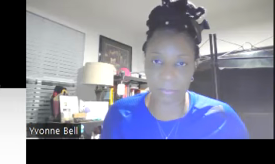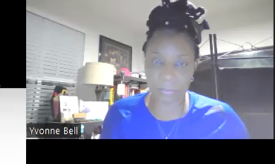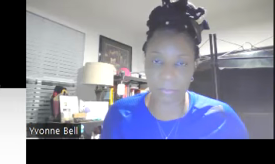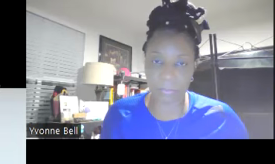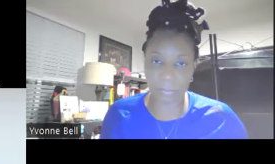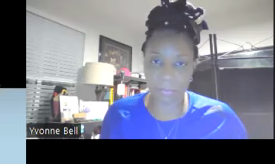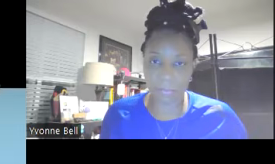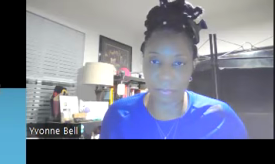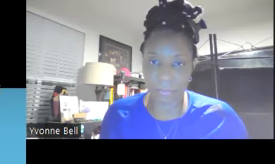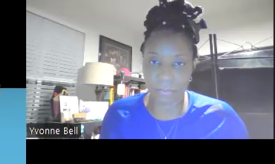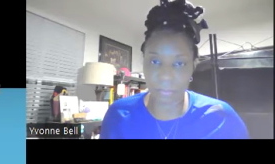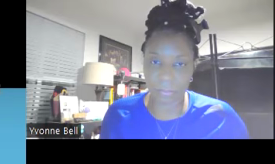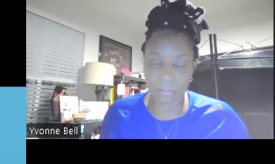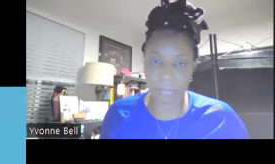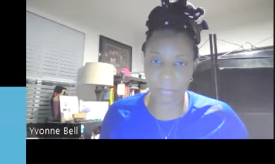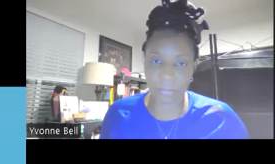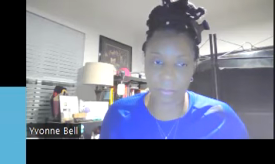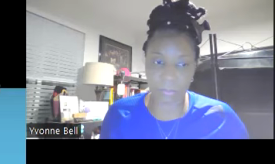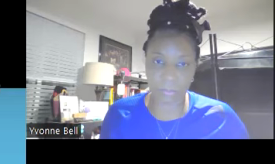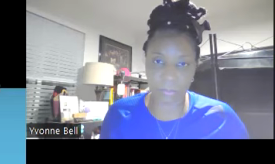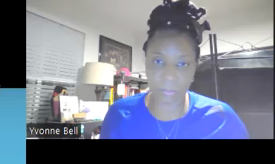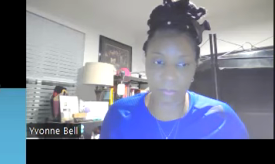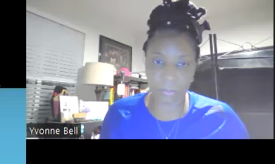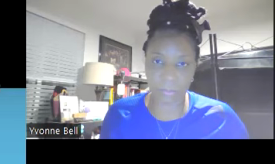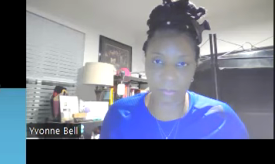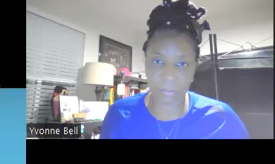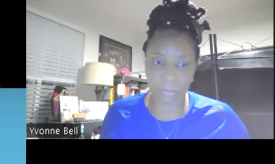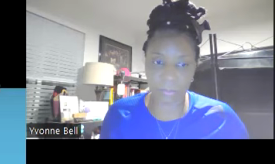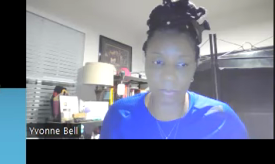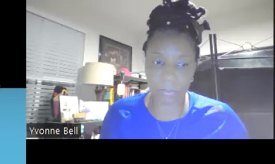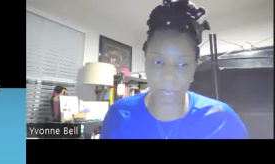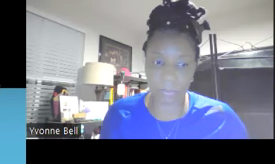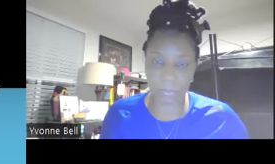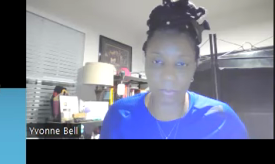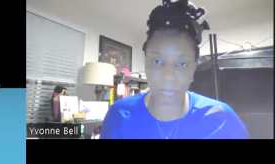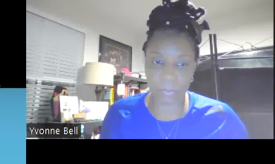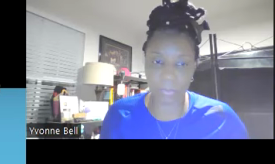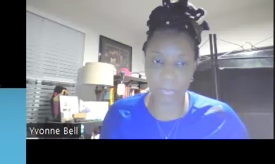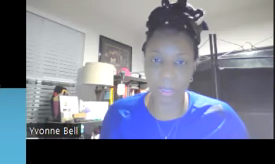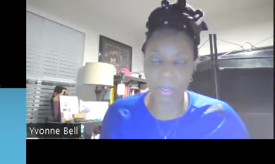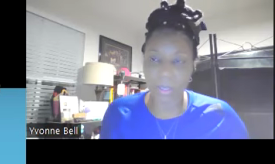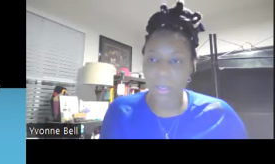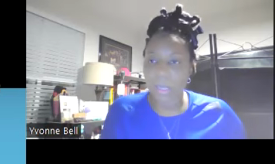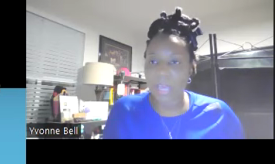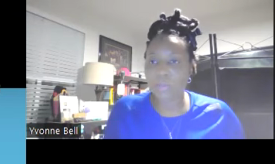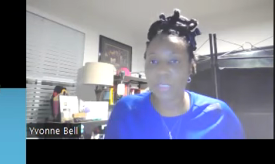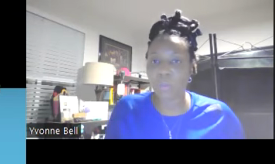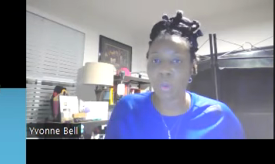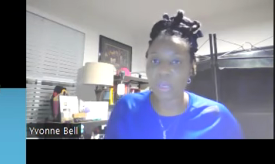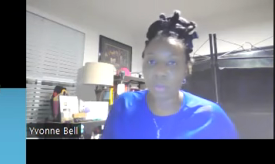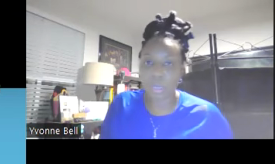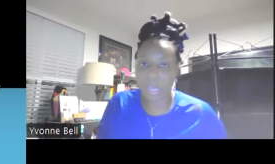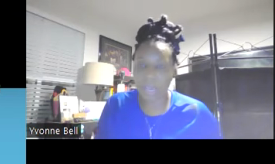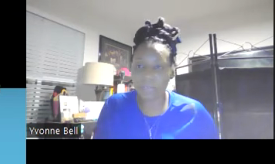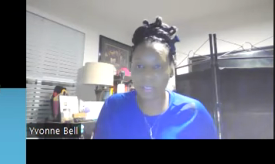select Start. It's a good idea to have a copy of your occupational license approval letter handy. Now, the reason